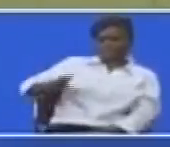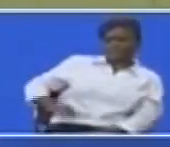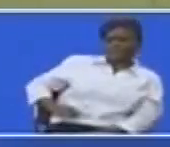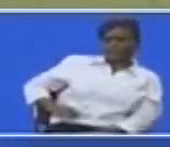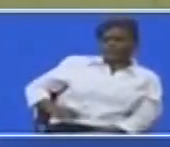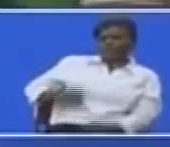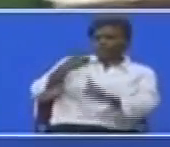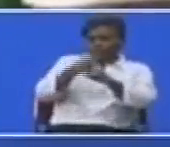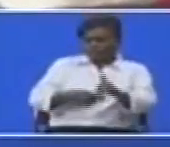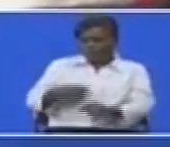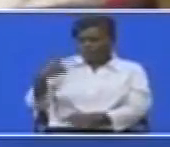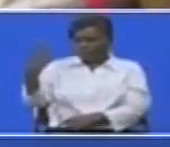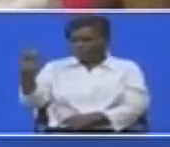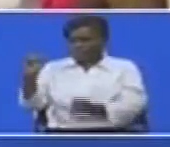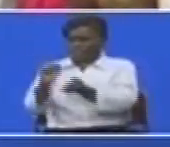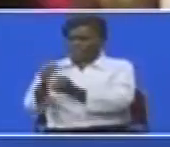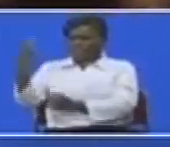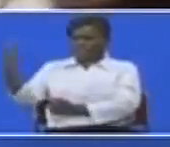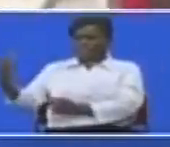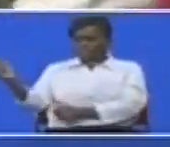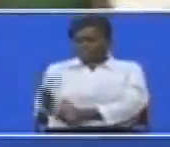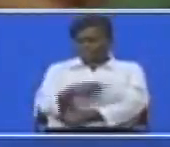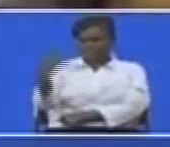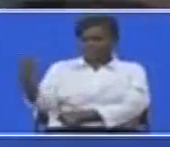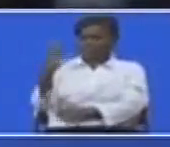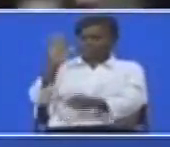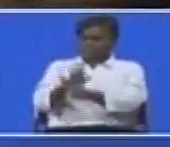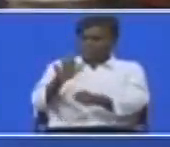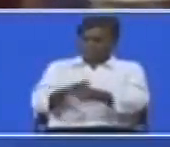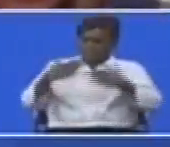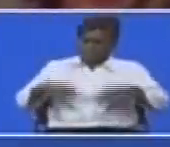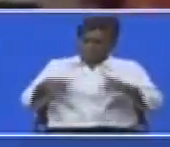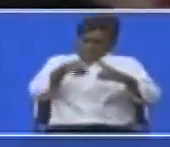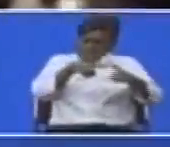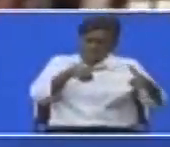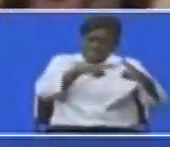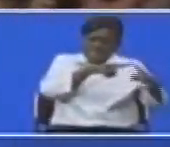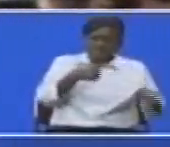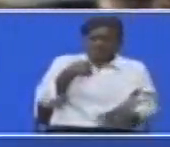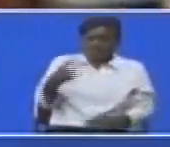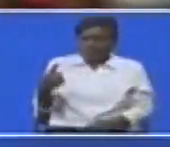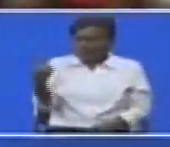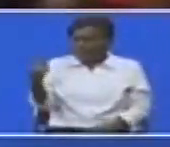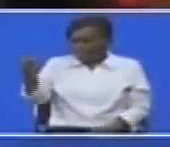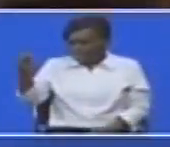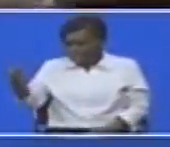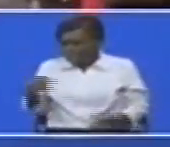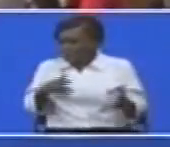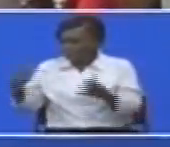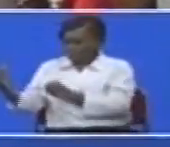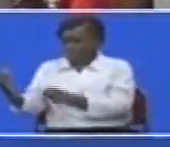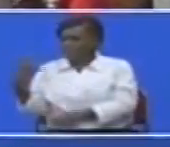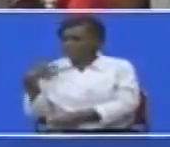majority since March 2013. Thousands of people have been killed, about 1 million displaced, and